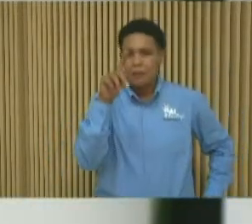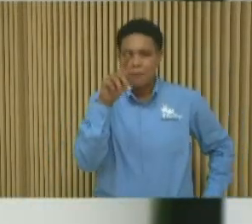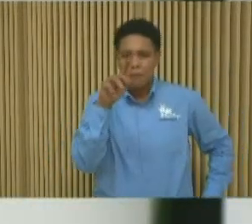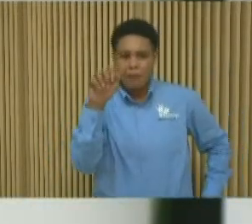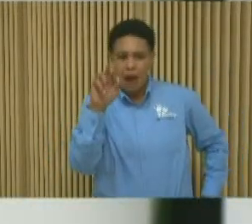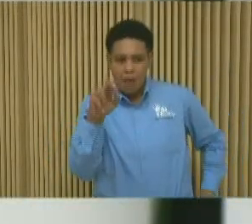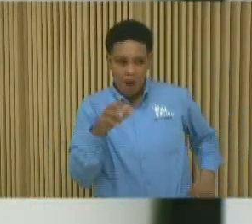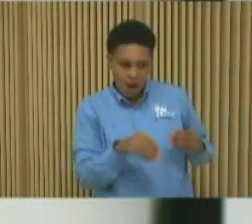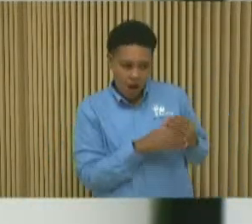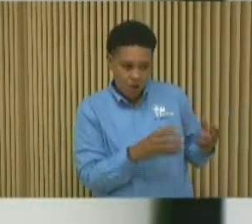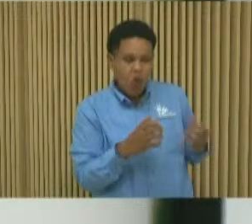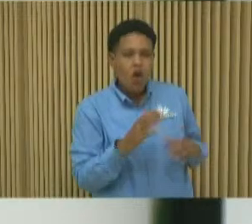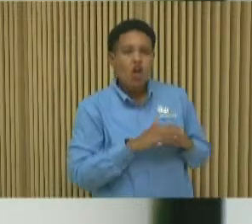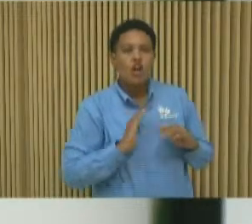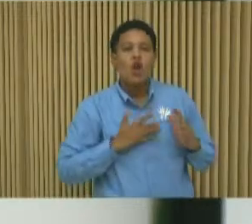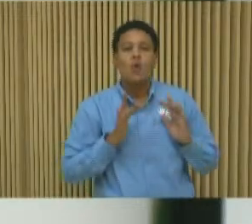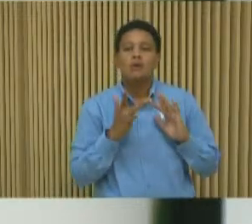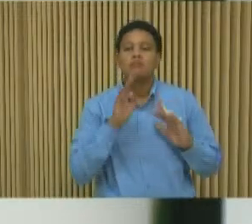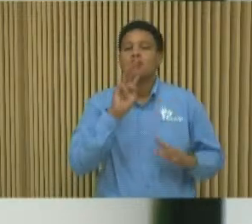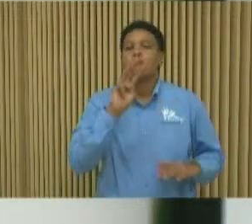our website,